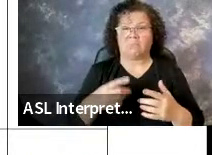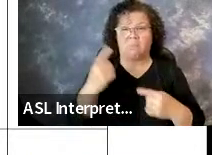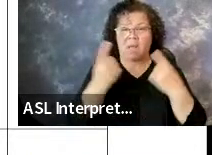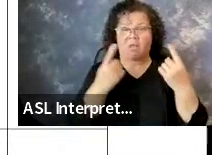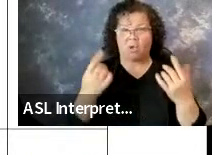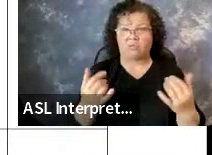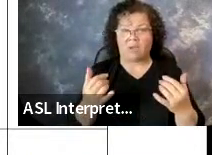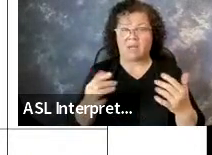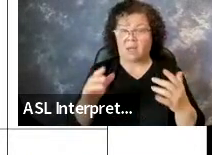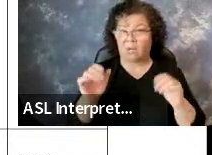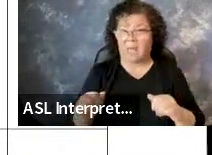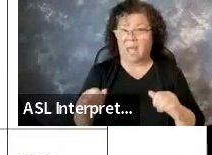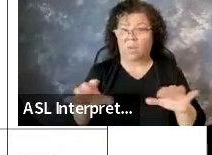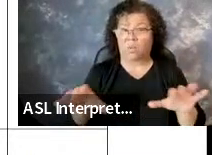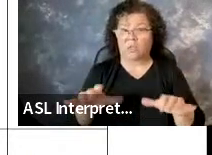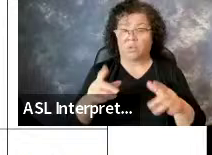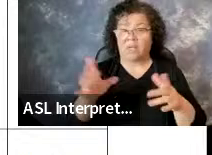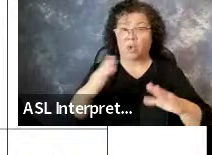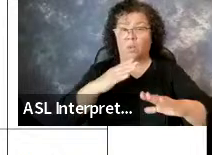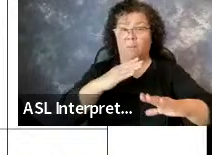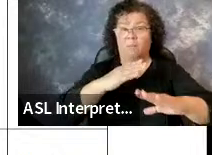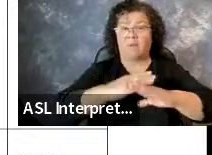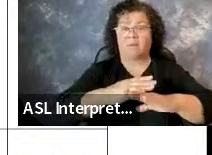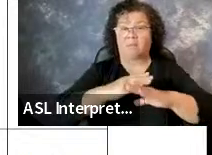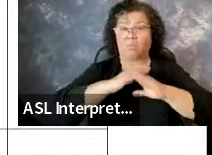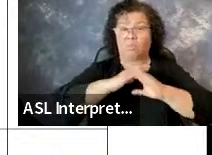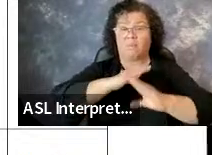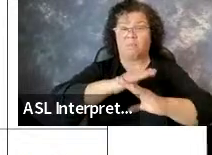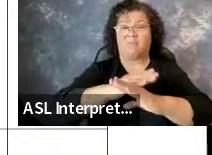prevent further suicides.